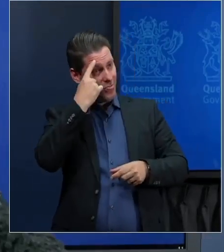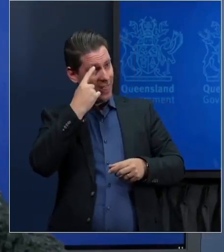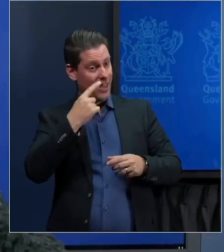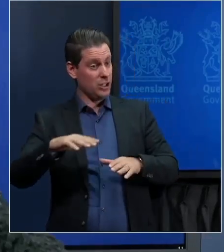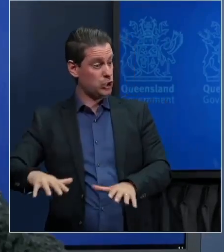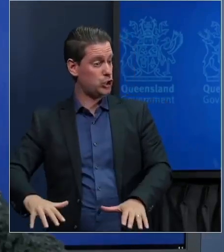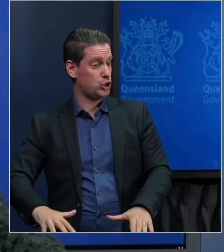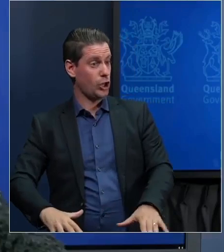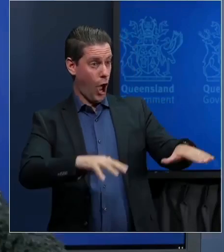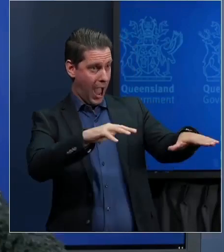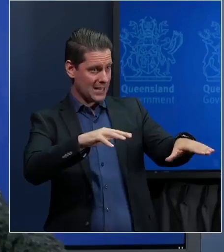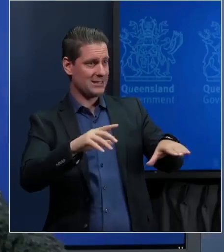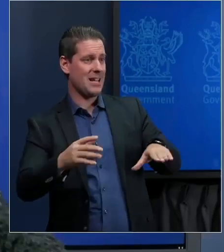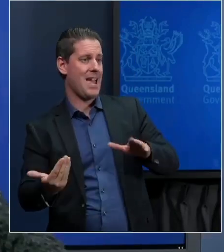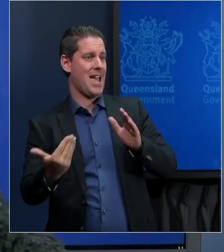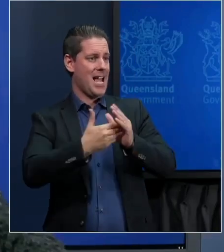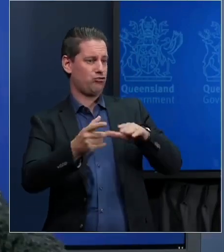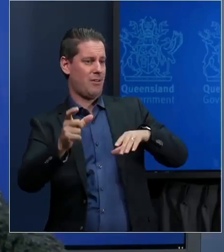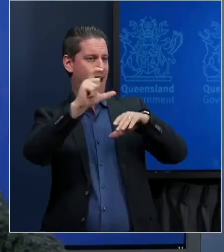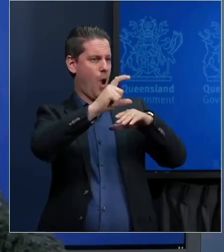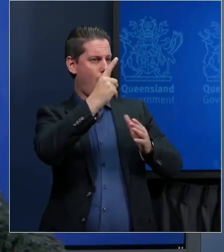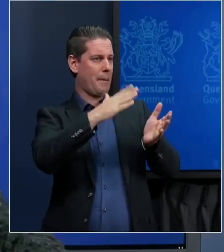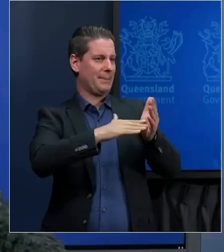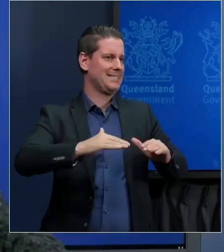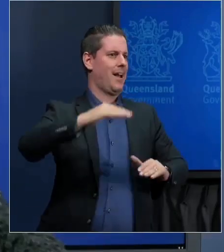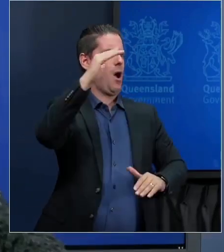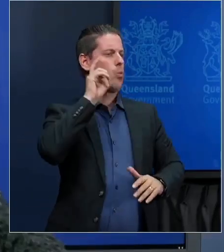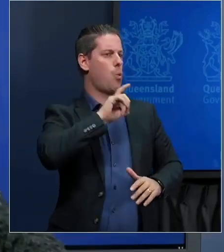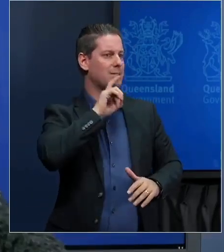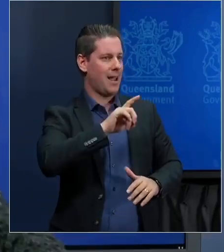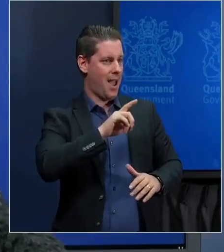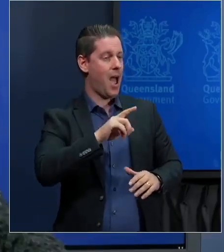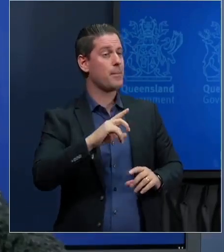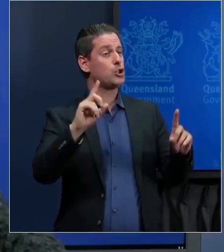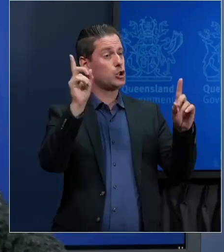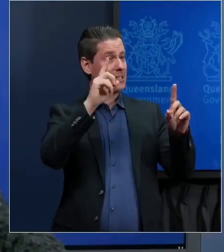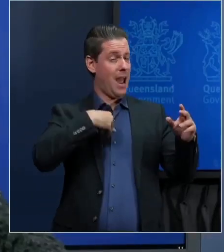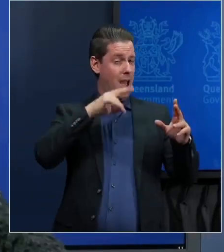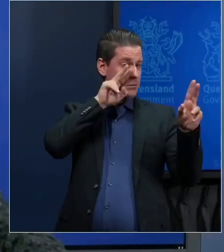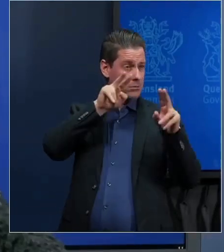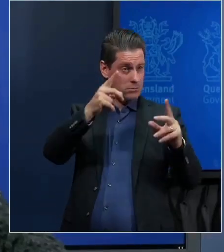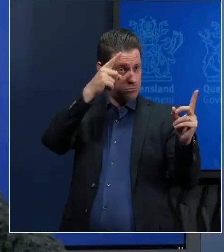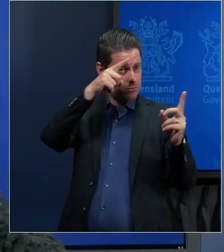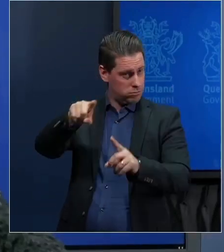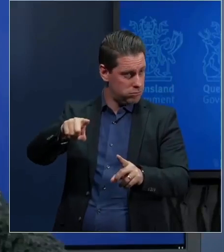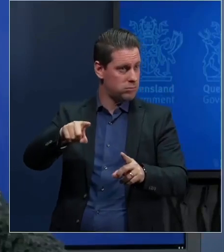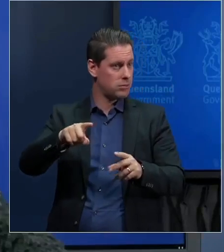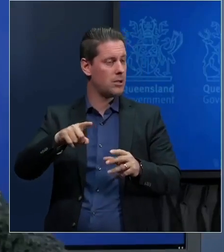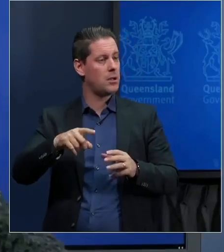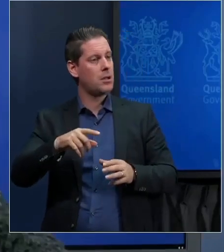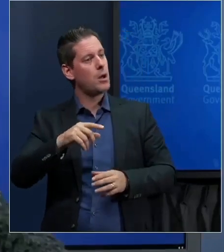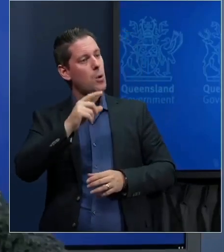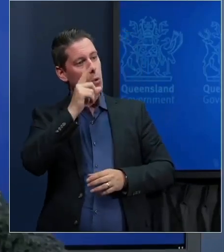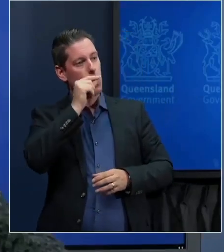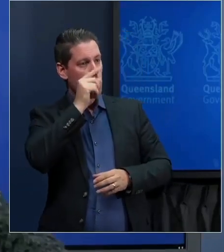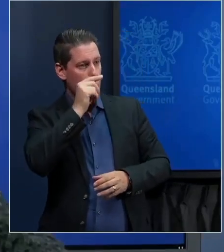the normal highest astronomical tide. Our current modelling suggests that with the high tides we may see values of up